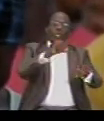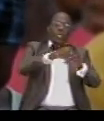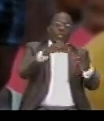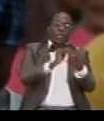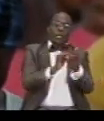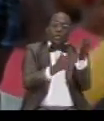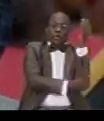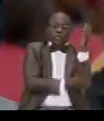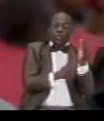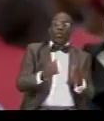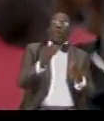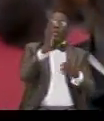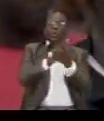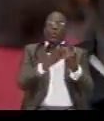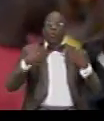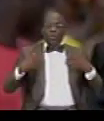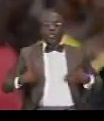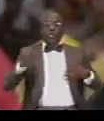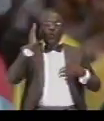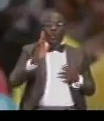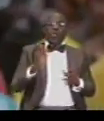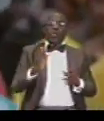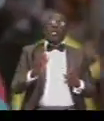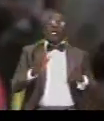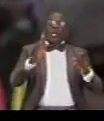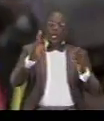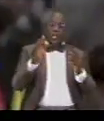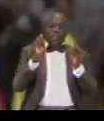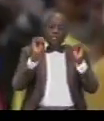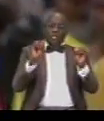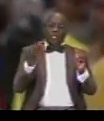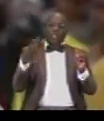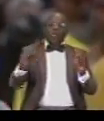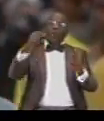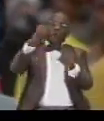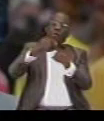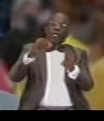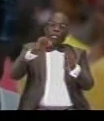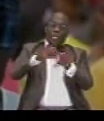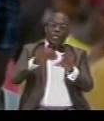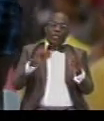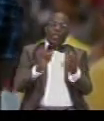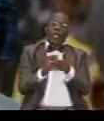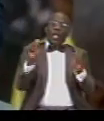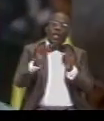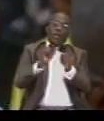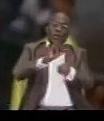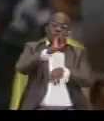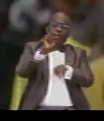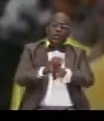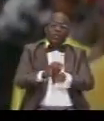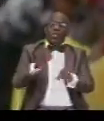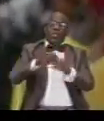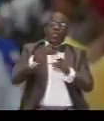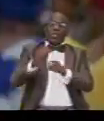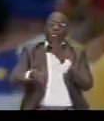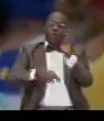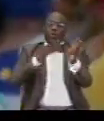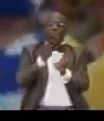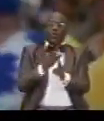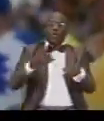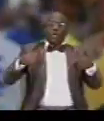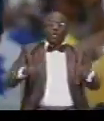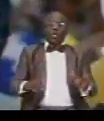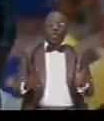and disciple people. Somebody got to do all the work that is needed in every nation all over the world. Let it be so,